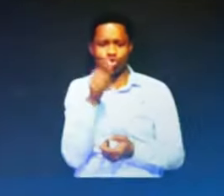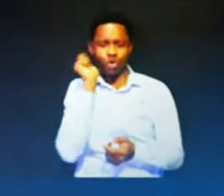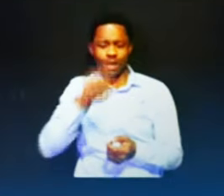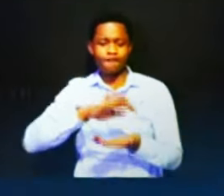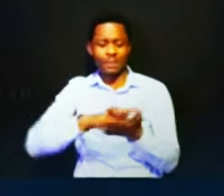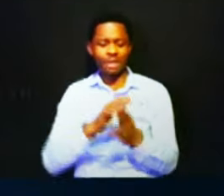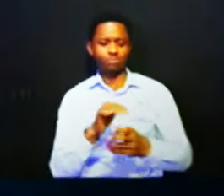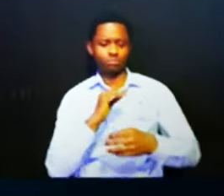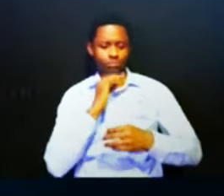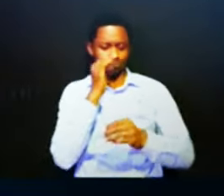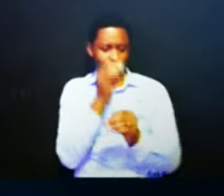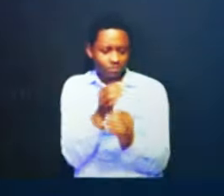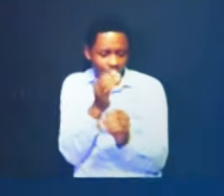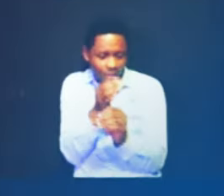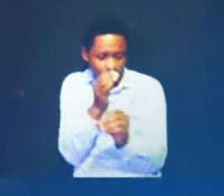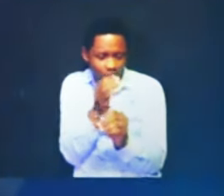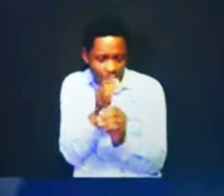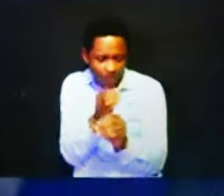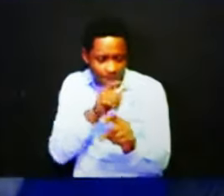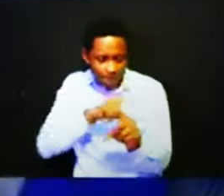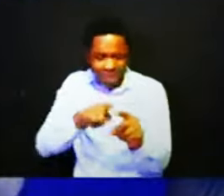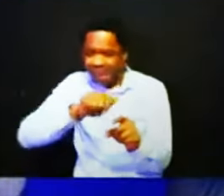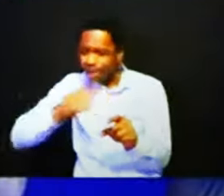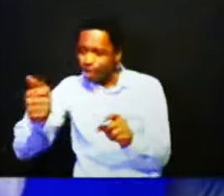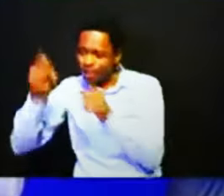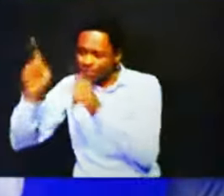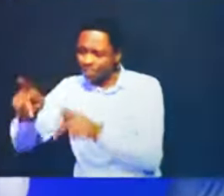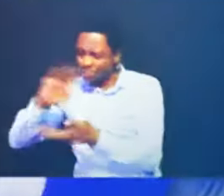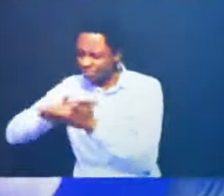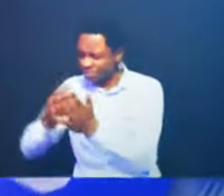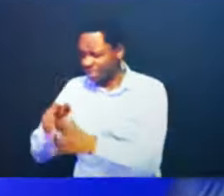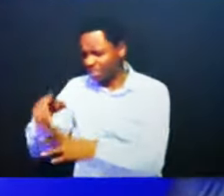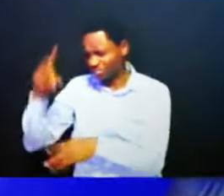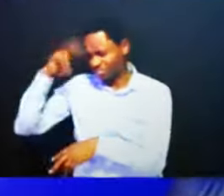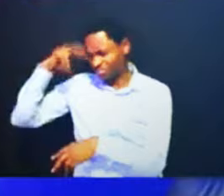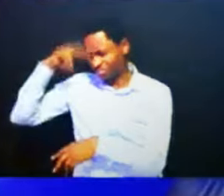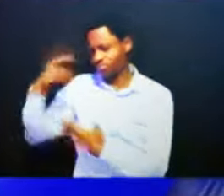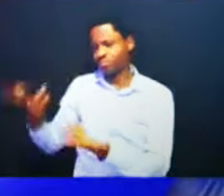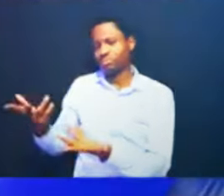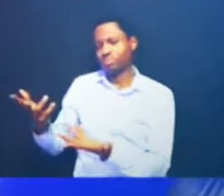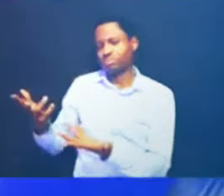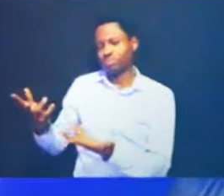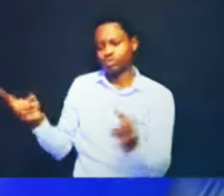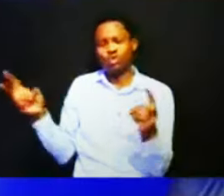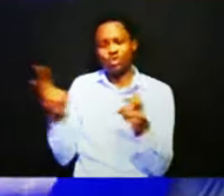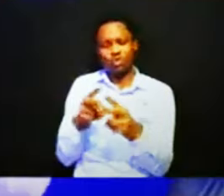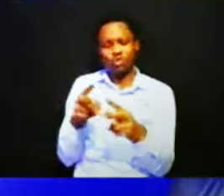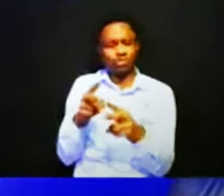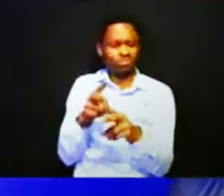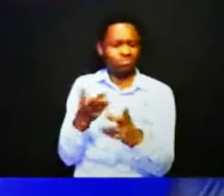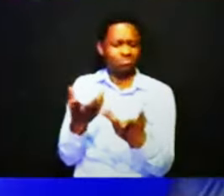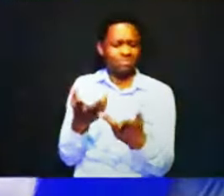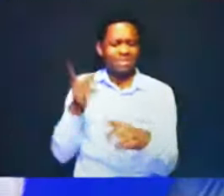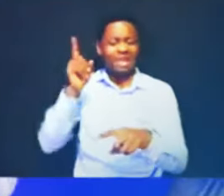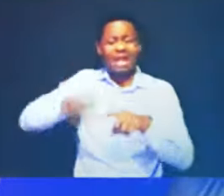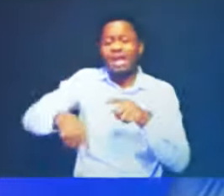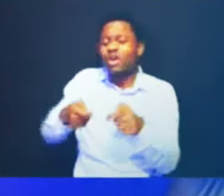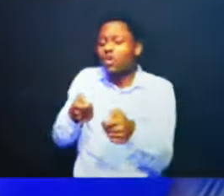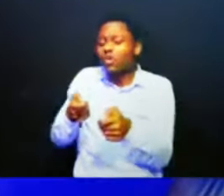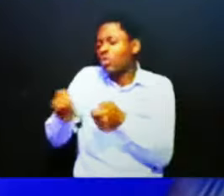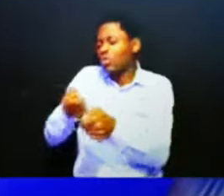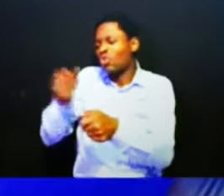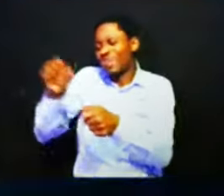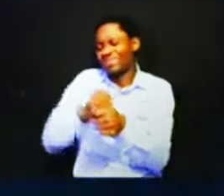other will be careless. So you can't control all the things around